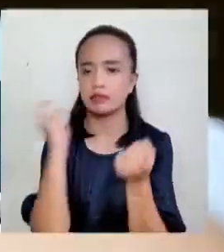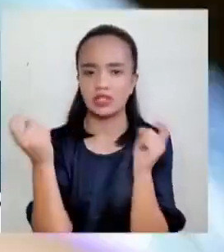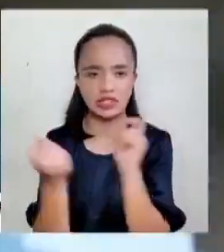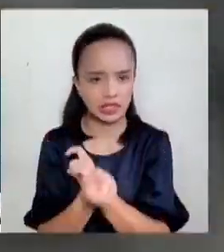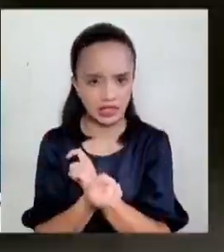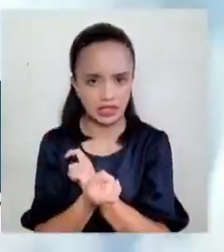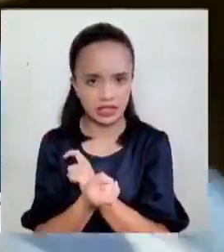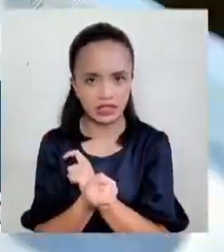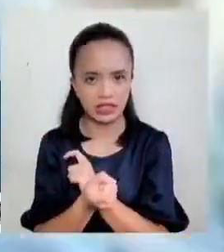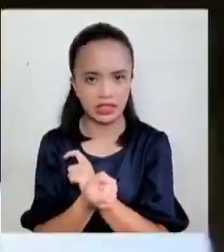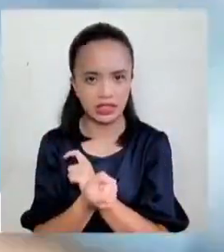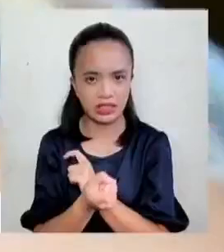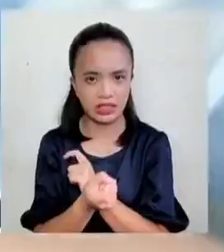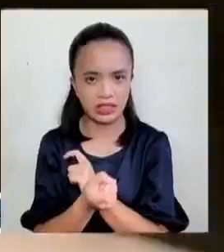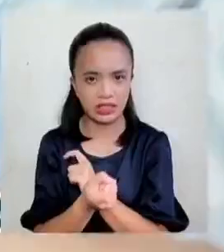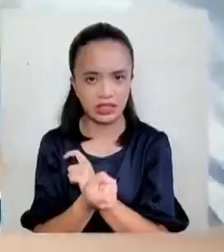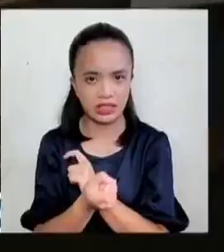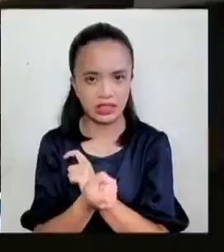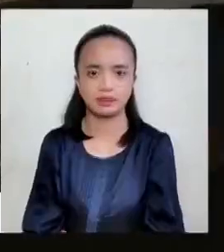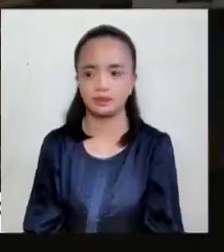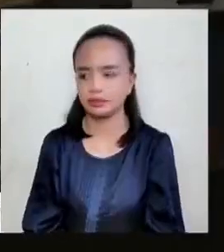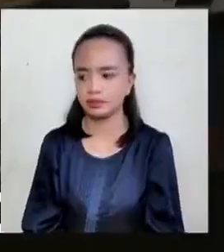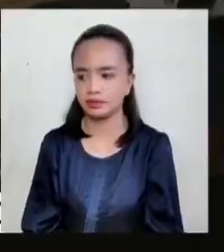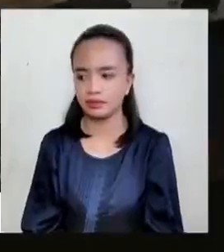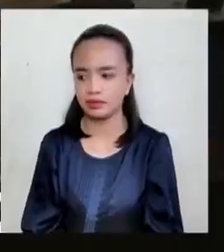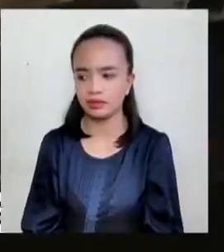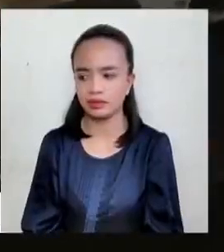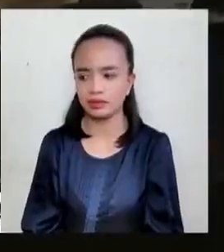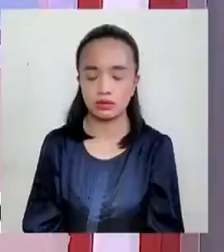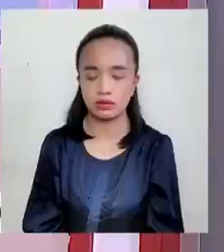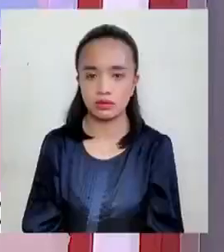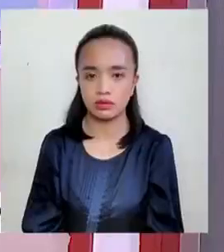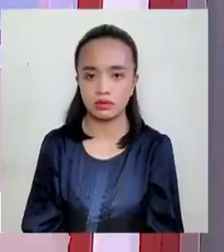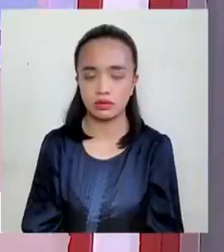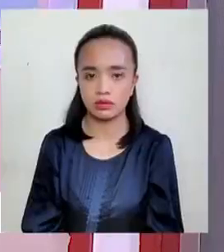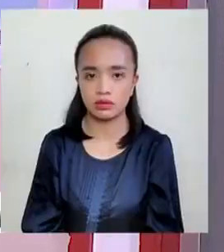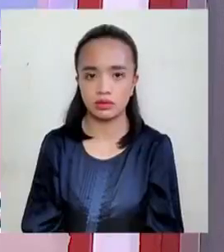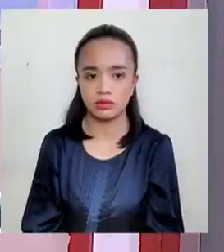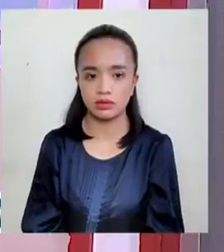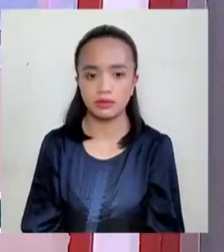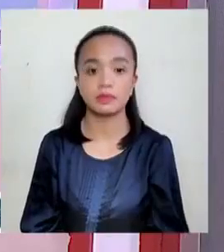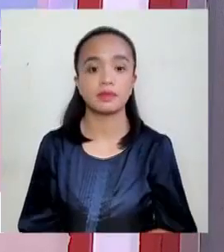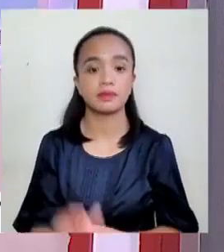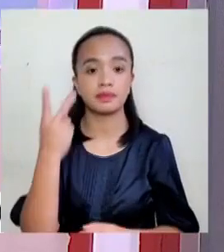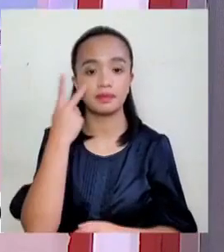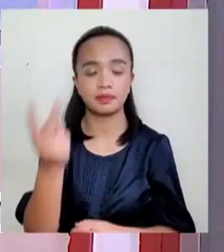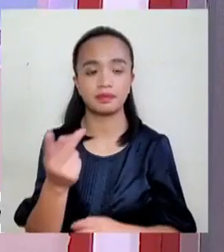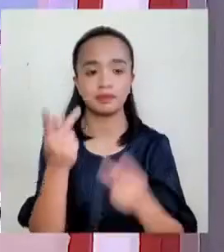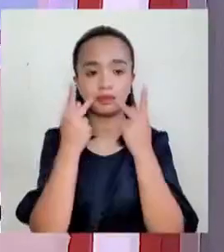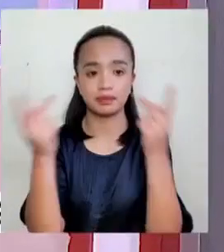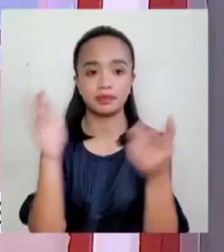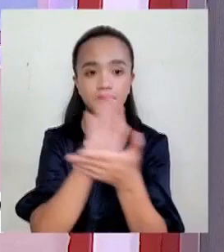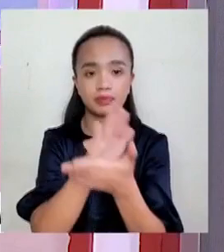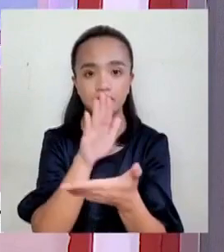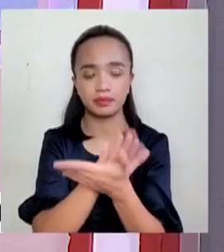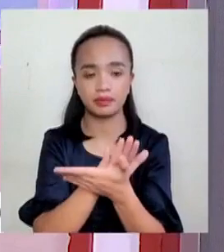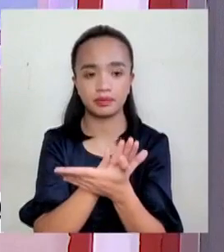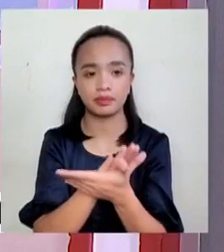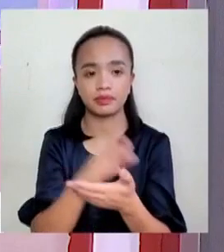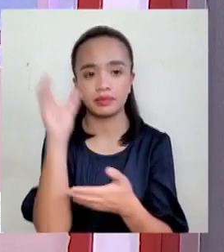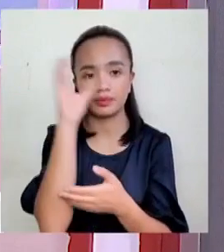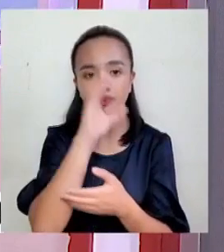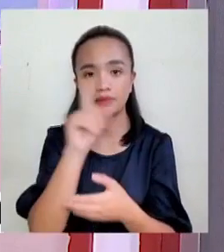real one. Alvin Olchico, ABS-CBN News. Students in public schools might soon find their